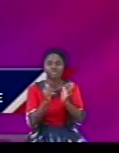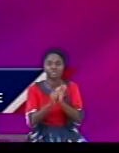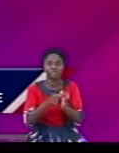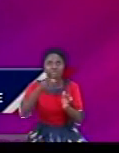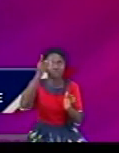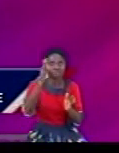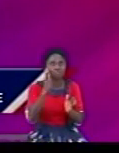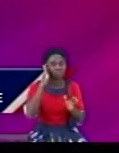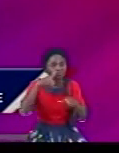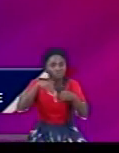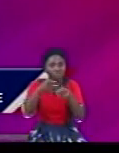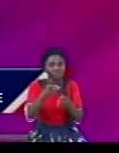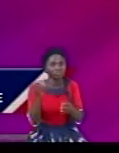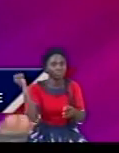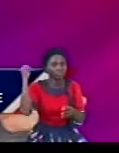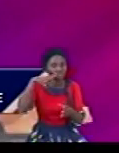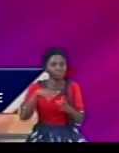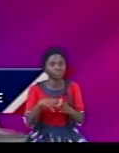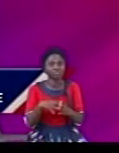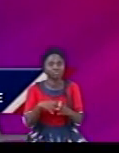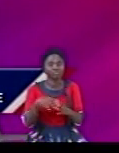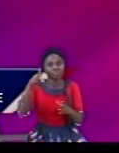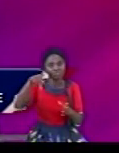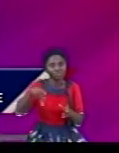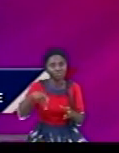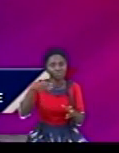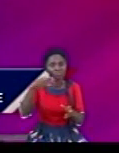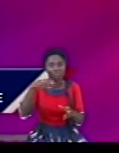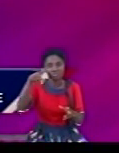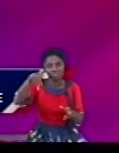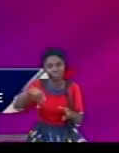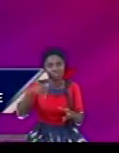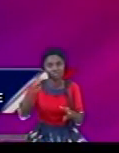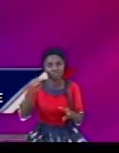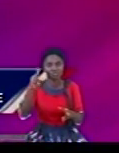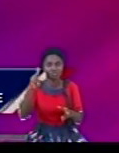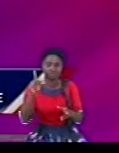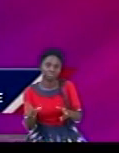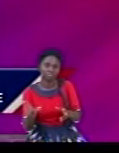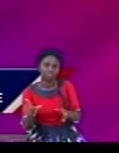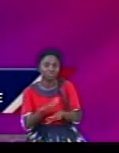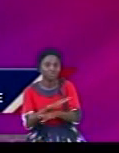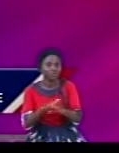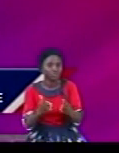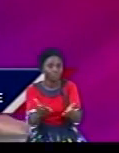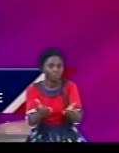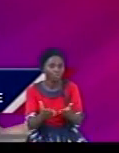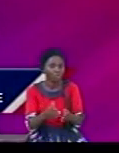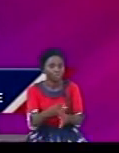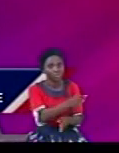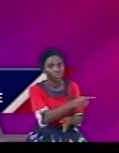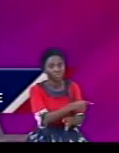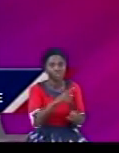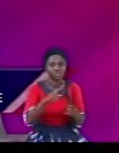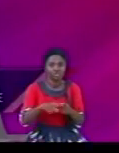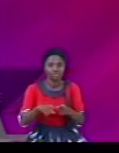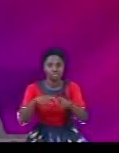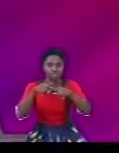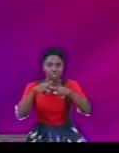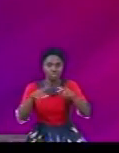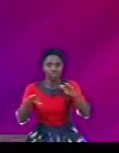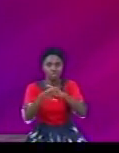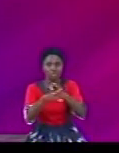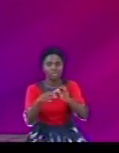they have heard. Paul did not want them to base their spiritual lives on the past.